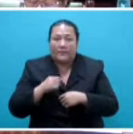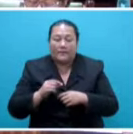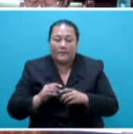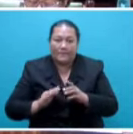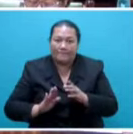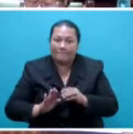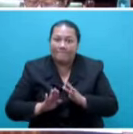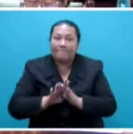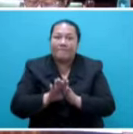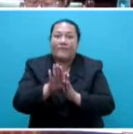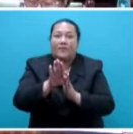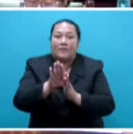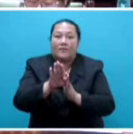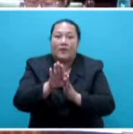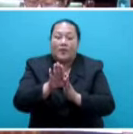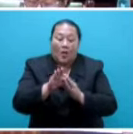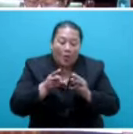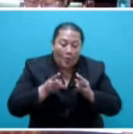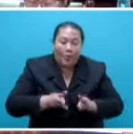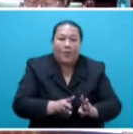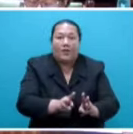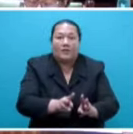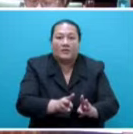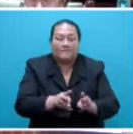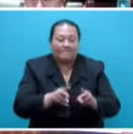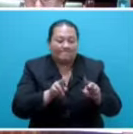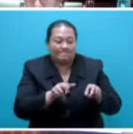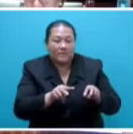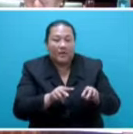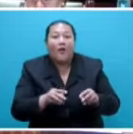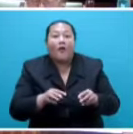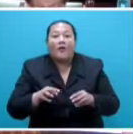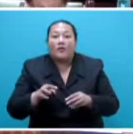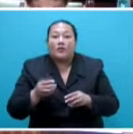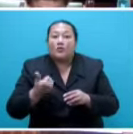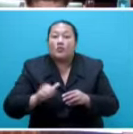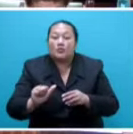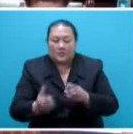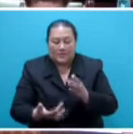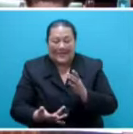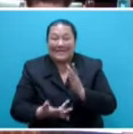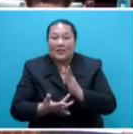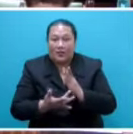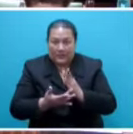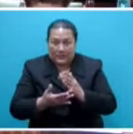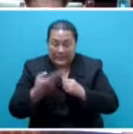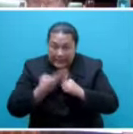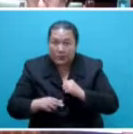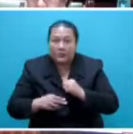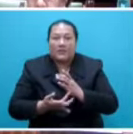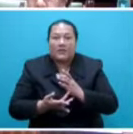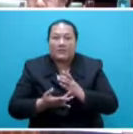ways and means through the latest technology that we now have to have more